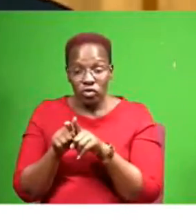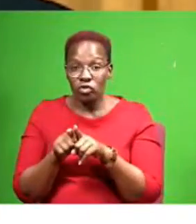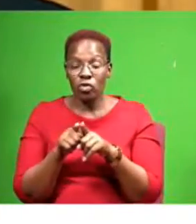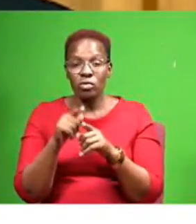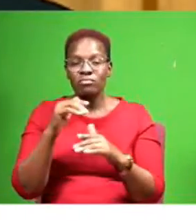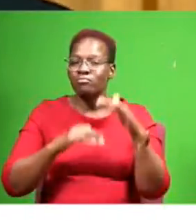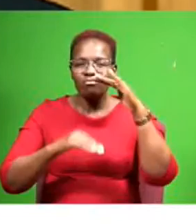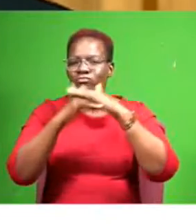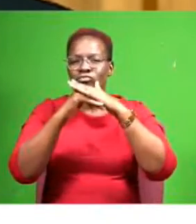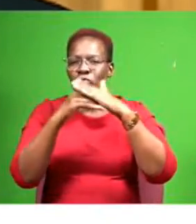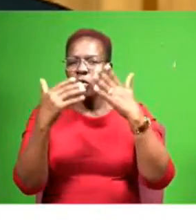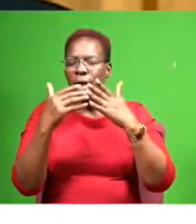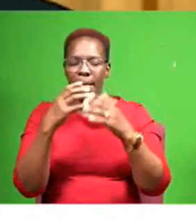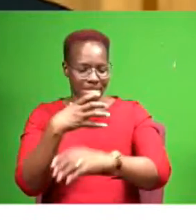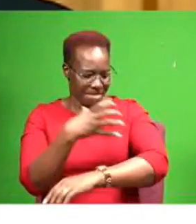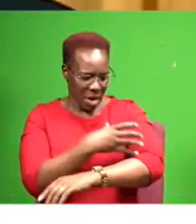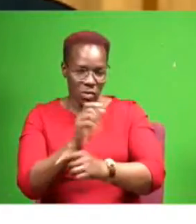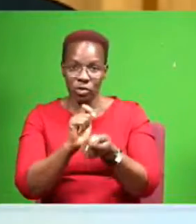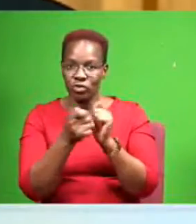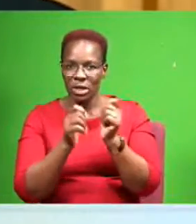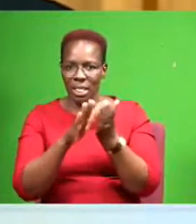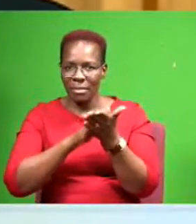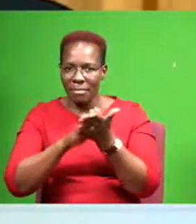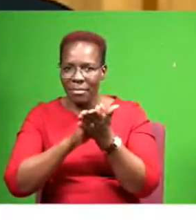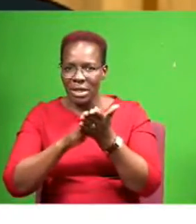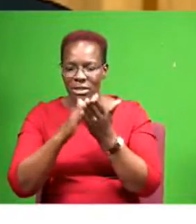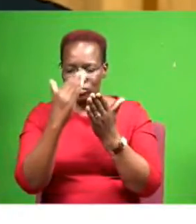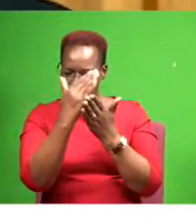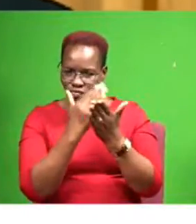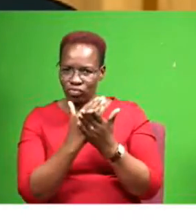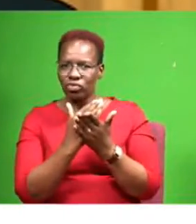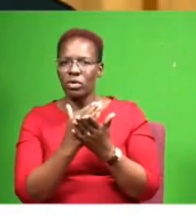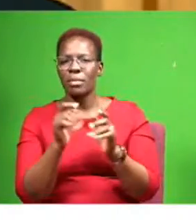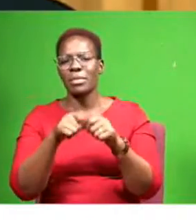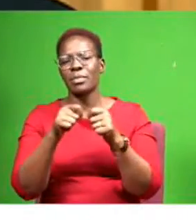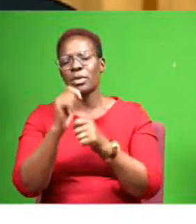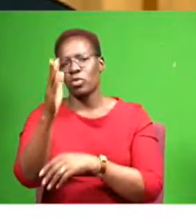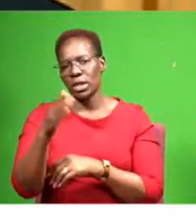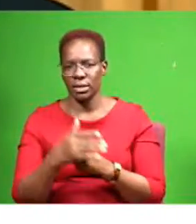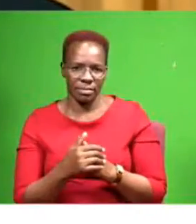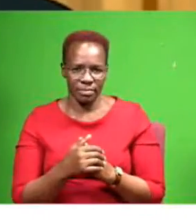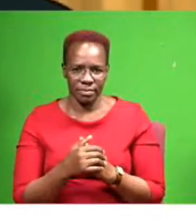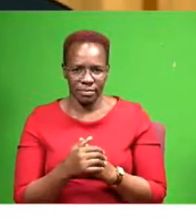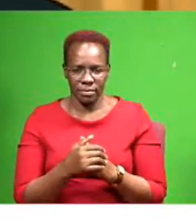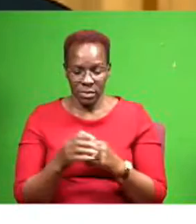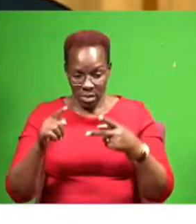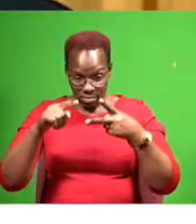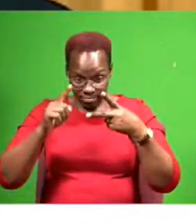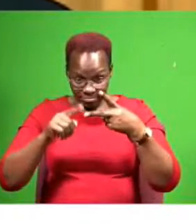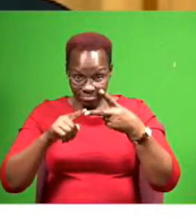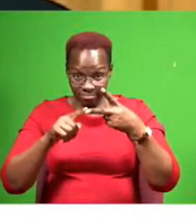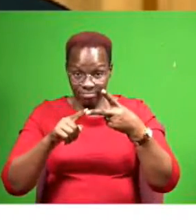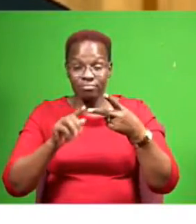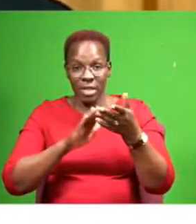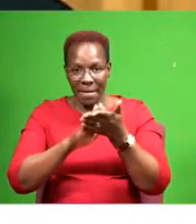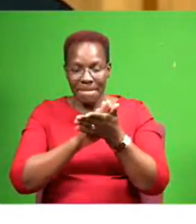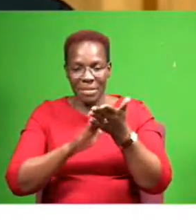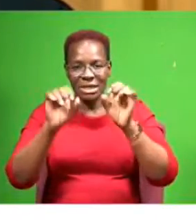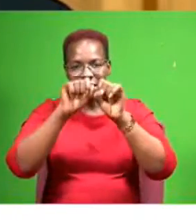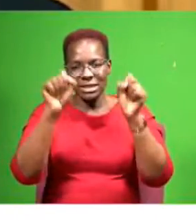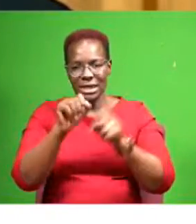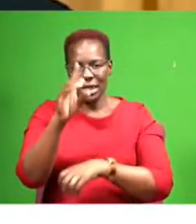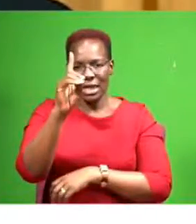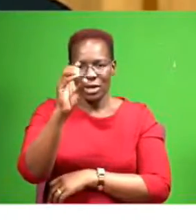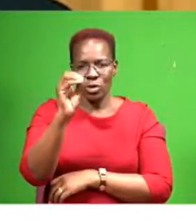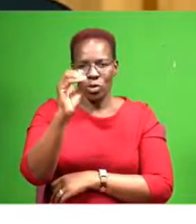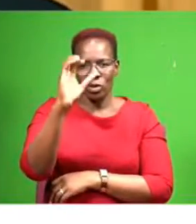limitation on the power to amend the basic structure will be inferred. The latter is the basic structure doctrine.